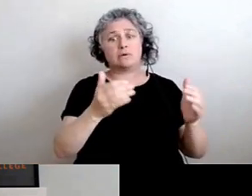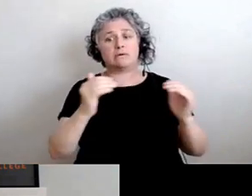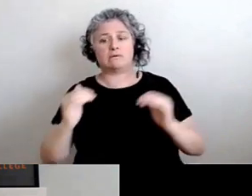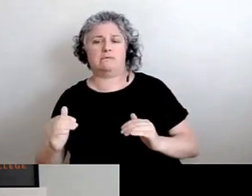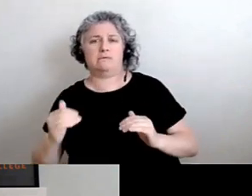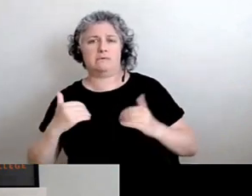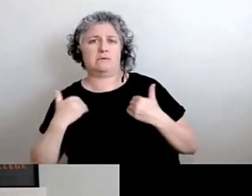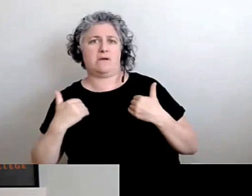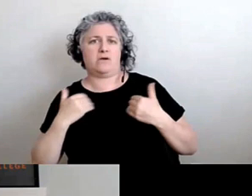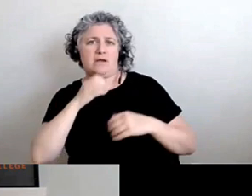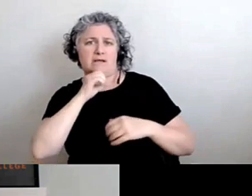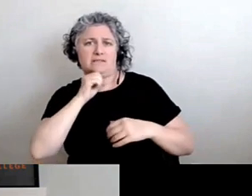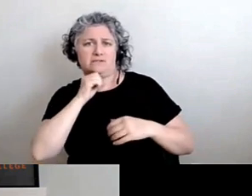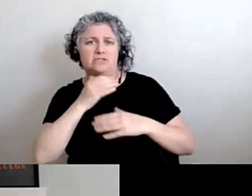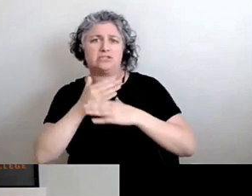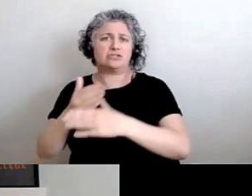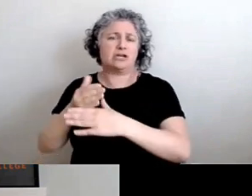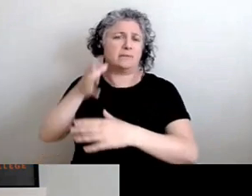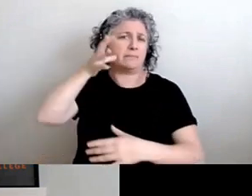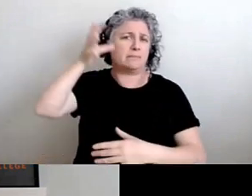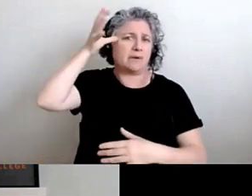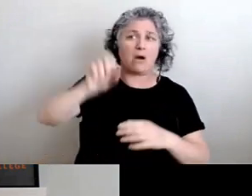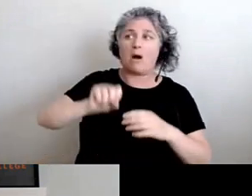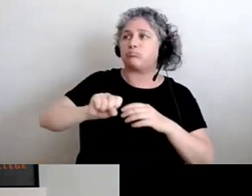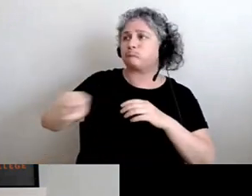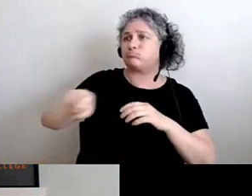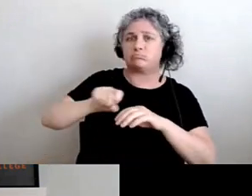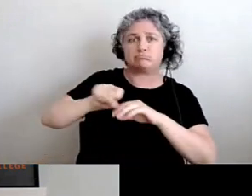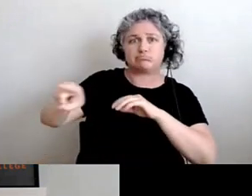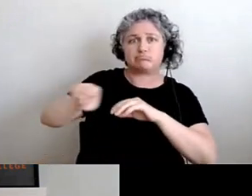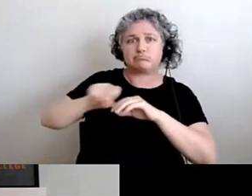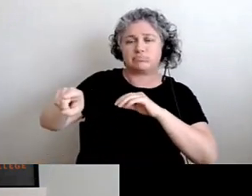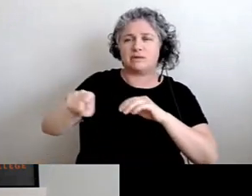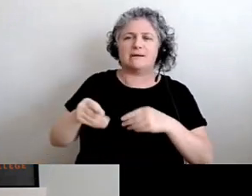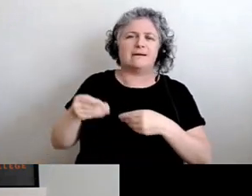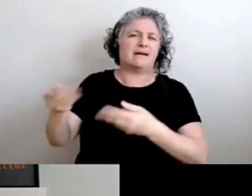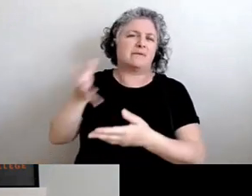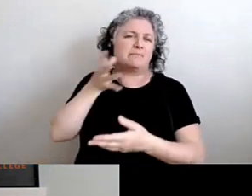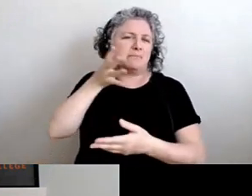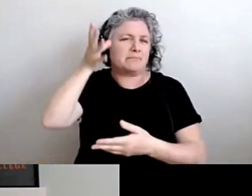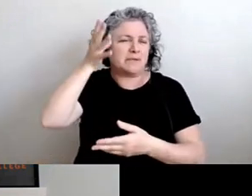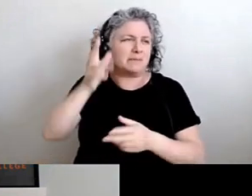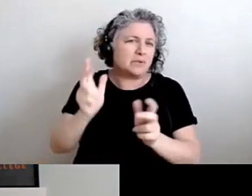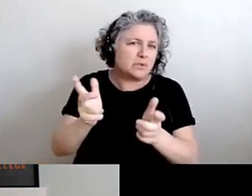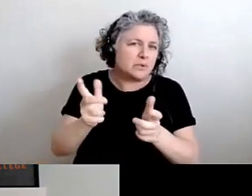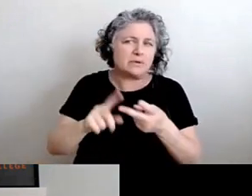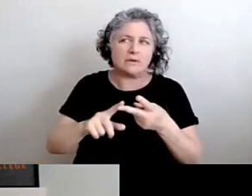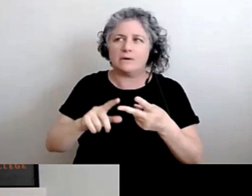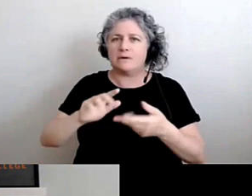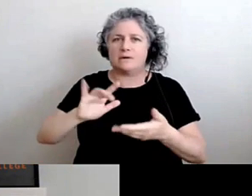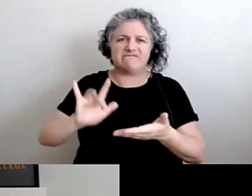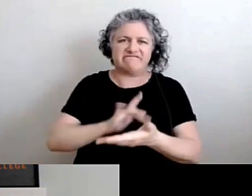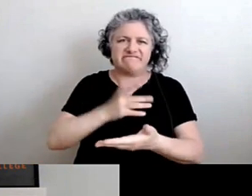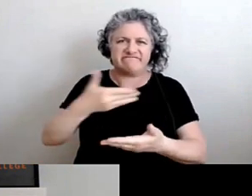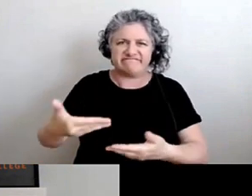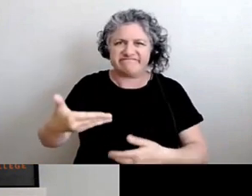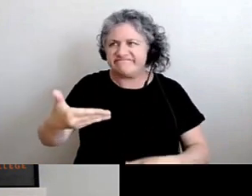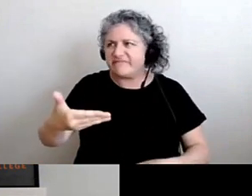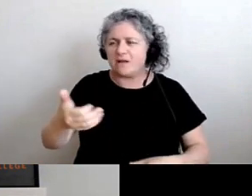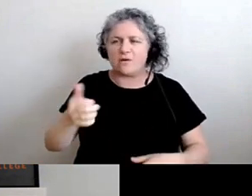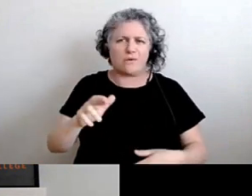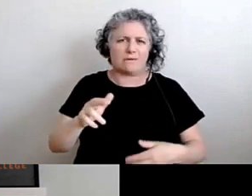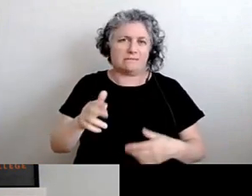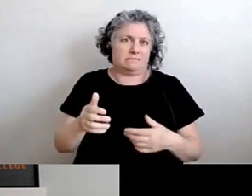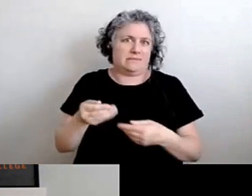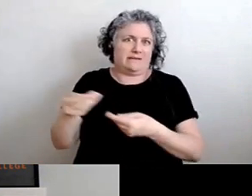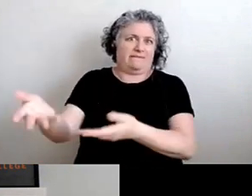groups will share with their parents. They will have given their parents computers or tablets or whatever, and